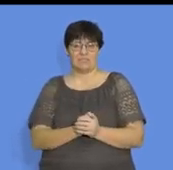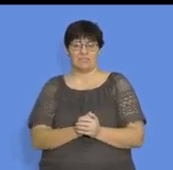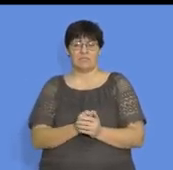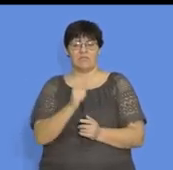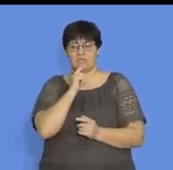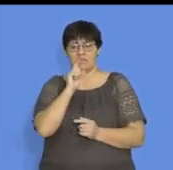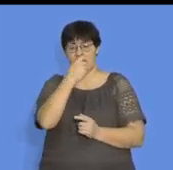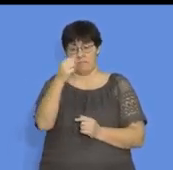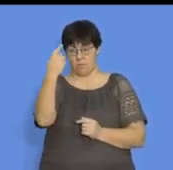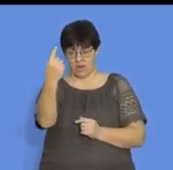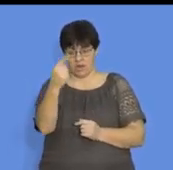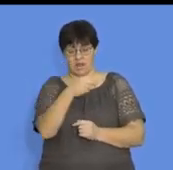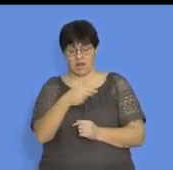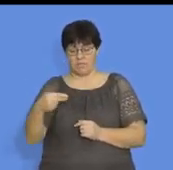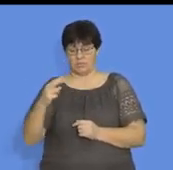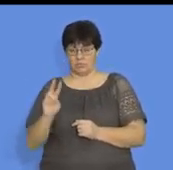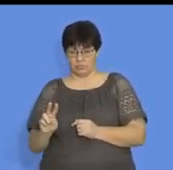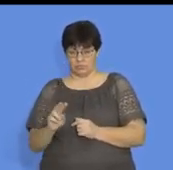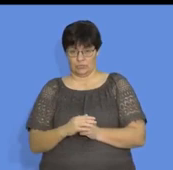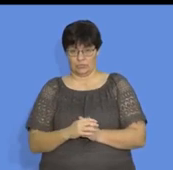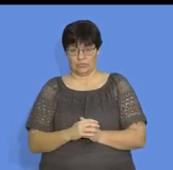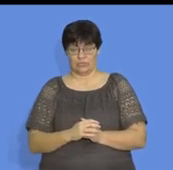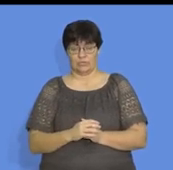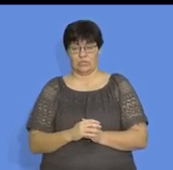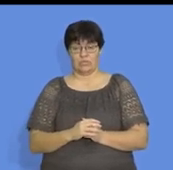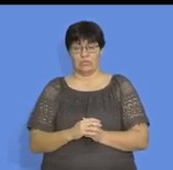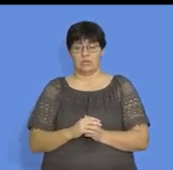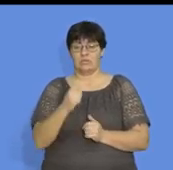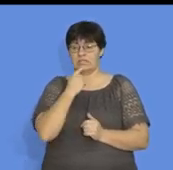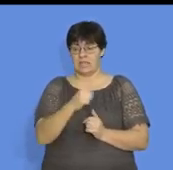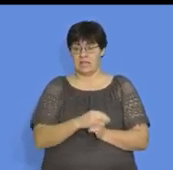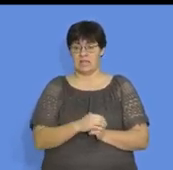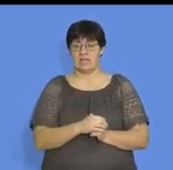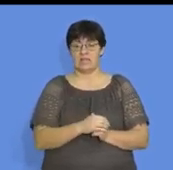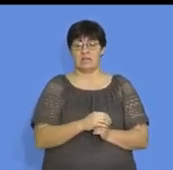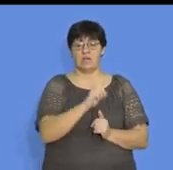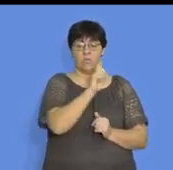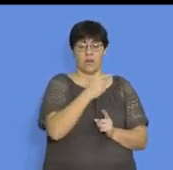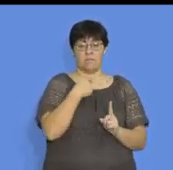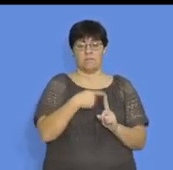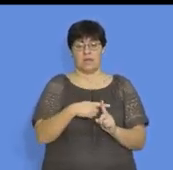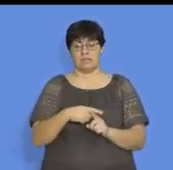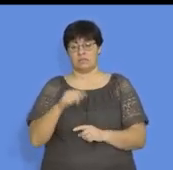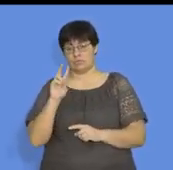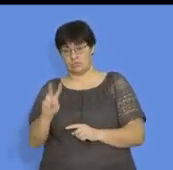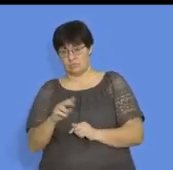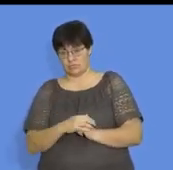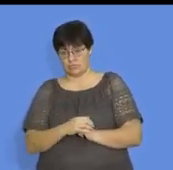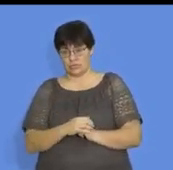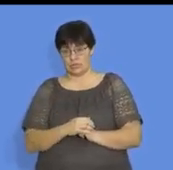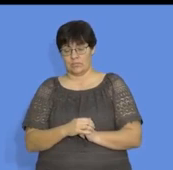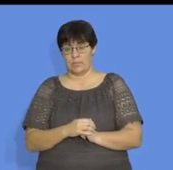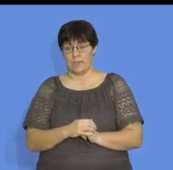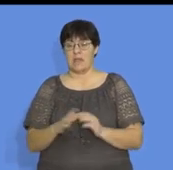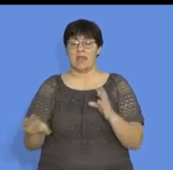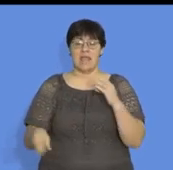as 1, label that as 2. Then you will just say 1 plus the 2. If you